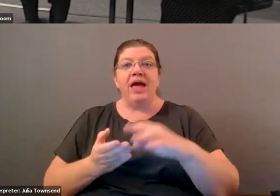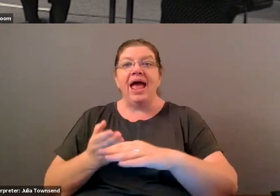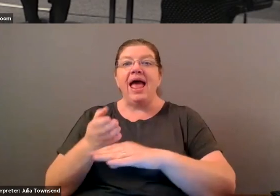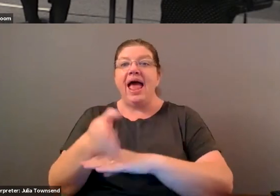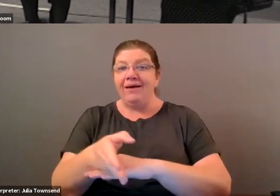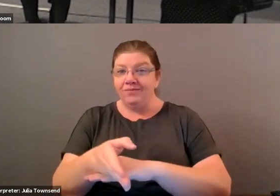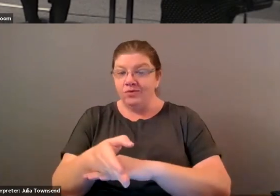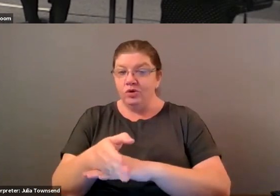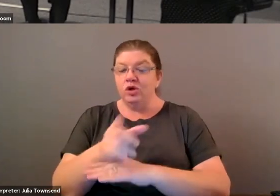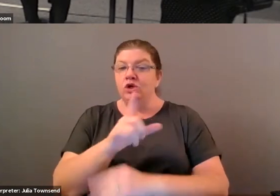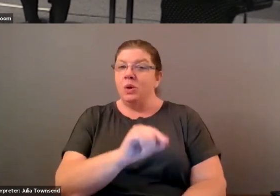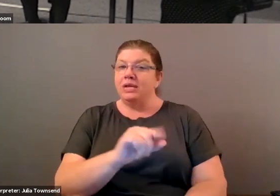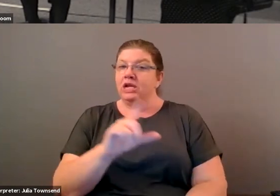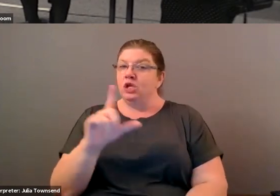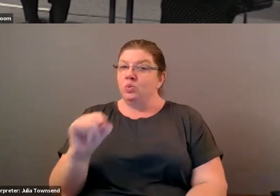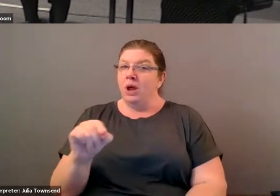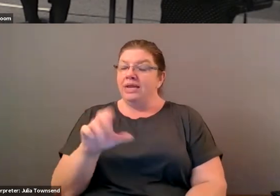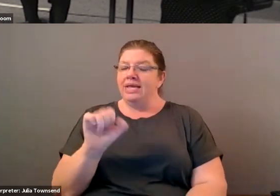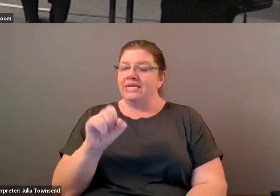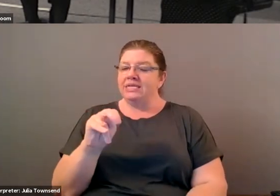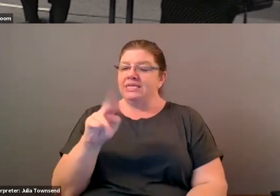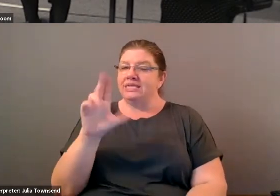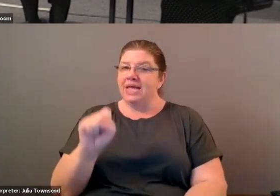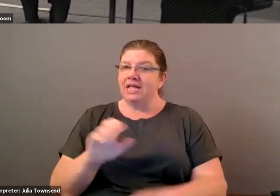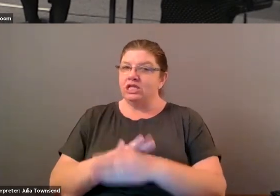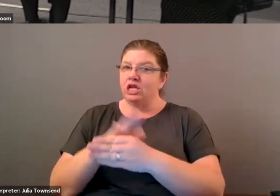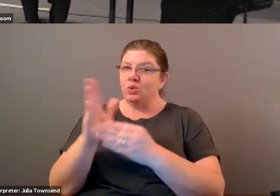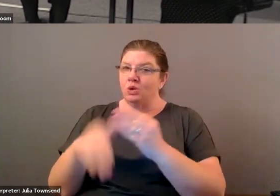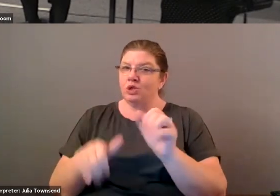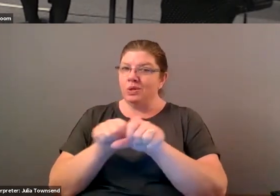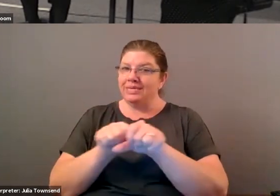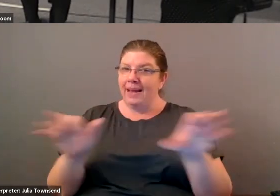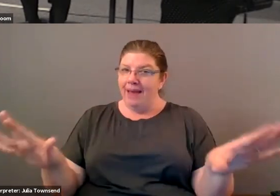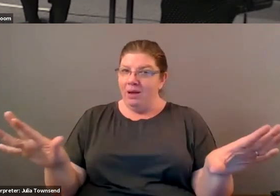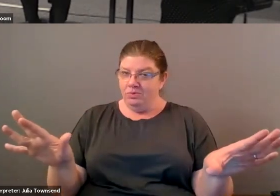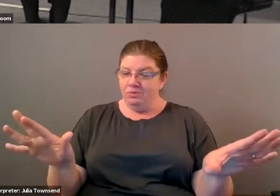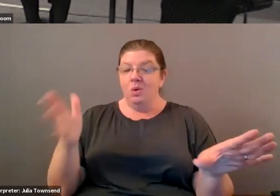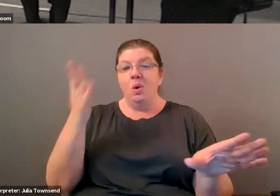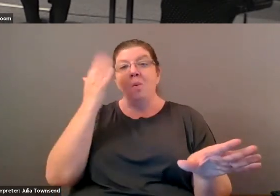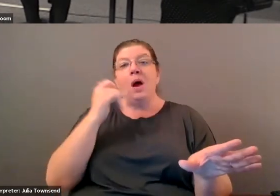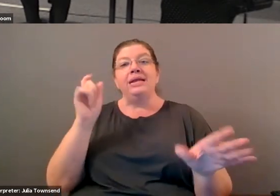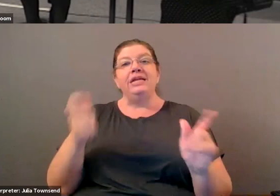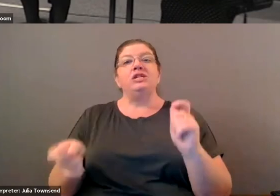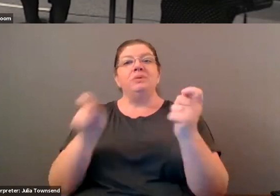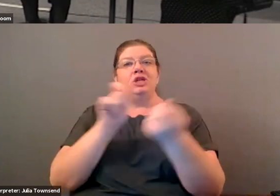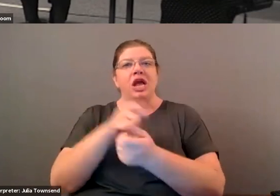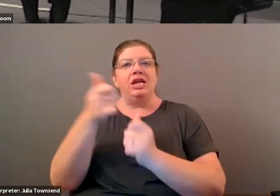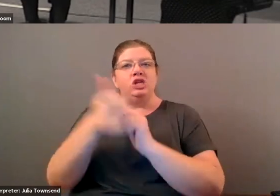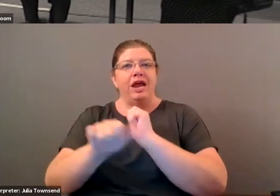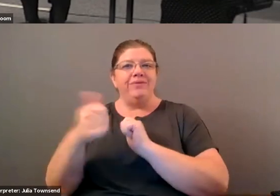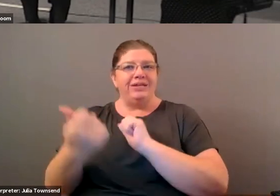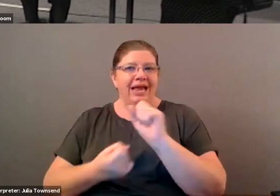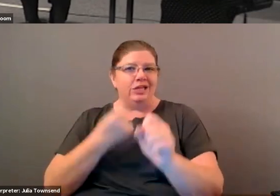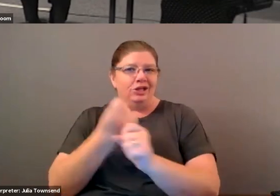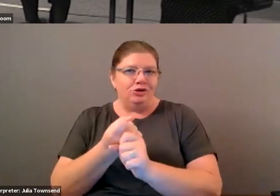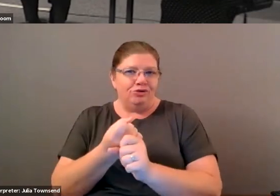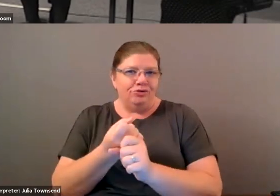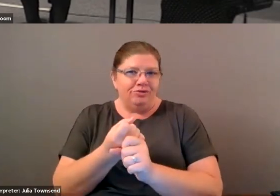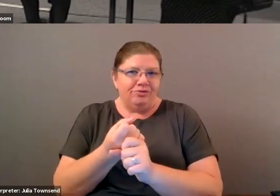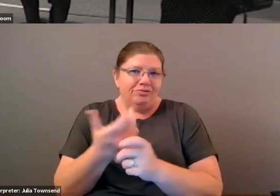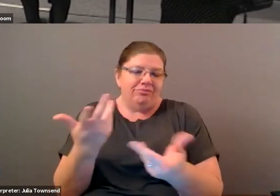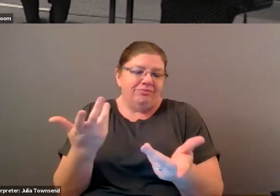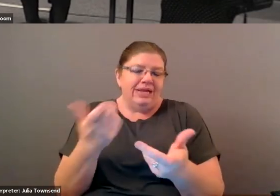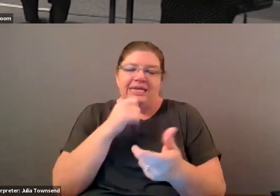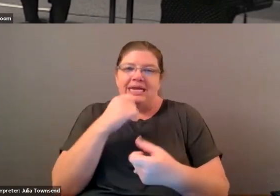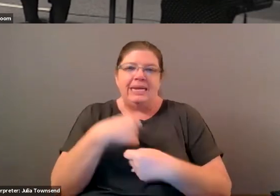the 2020 census results came out, because it needs to be changed every 10 years. And it hardly made sense